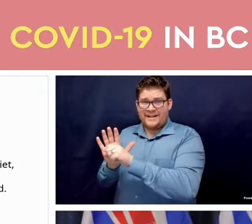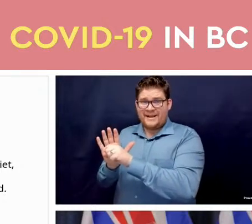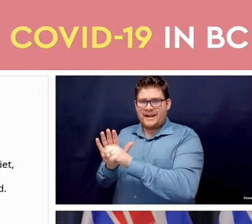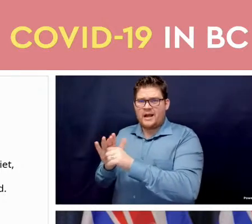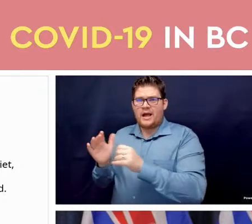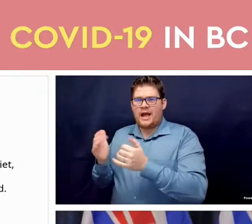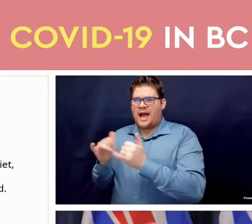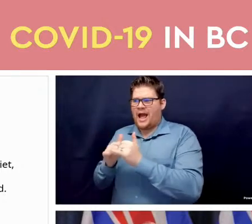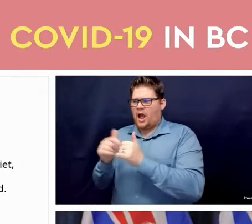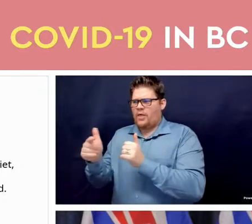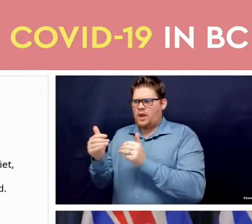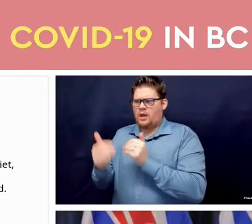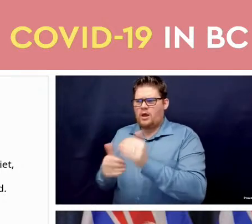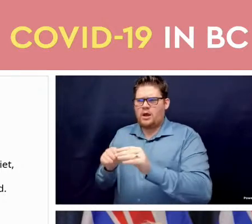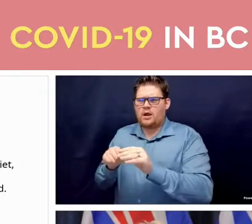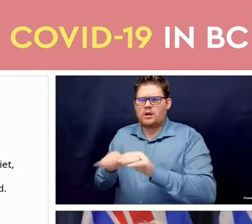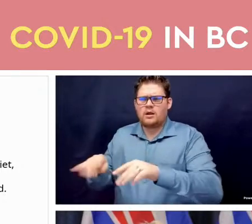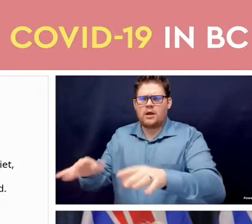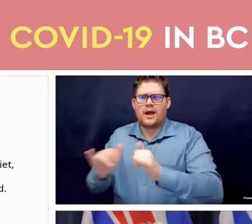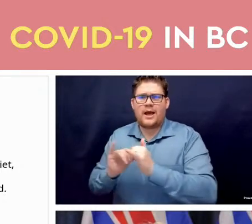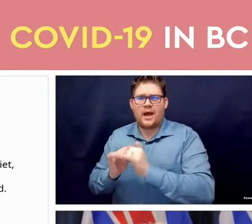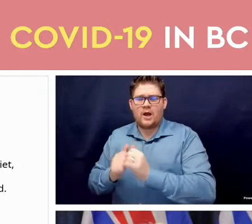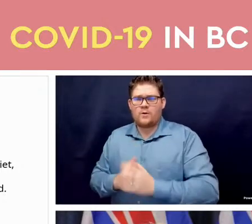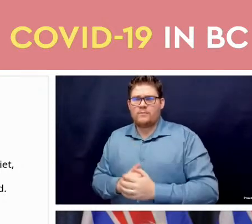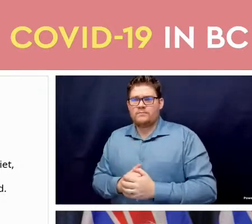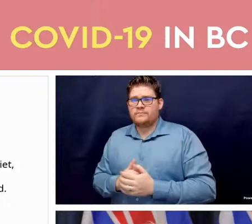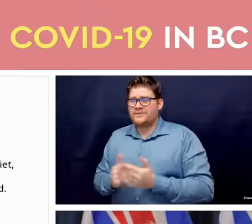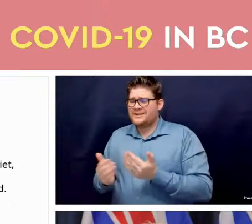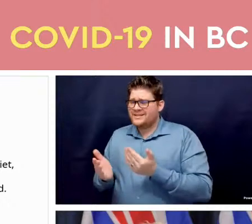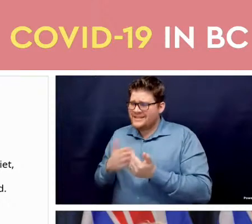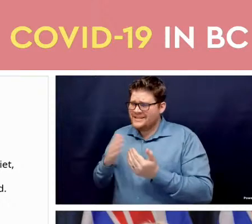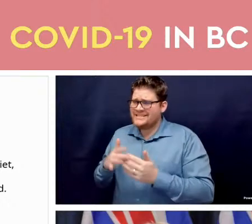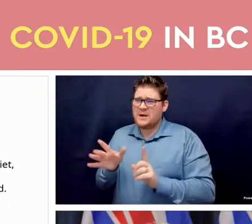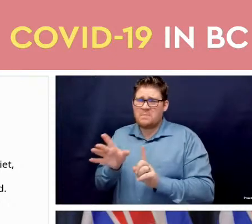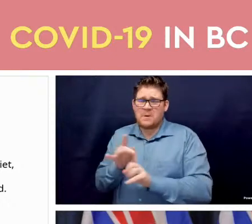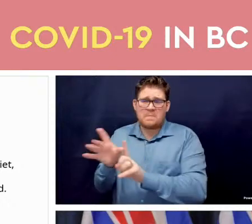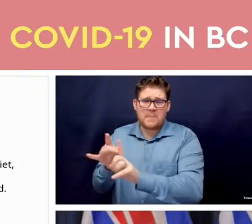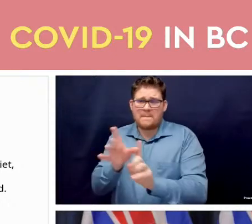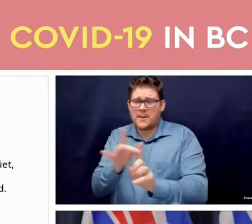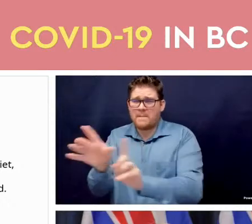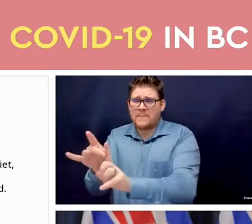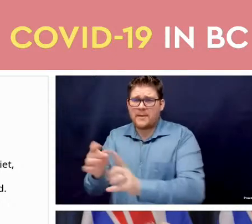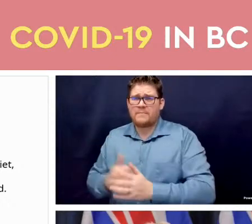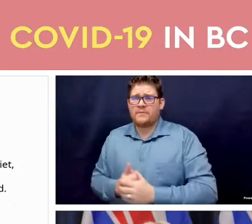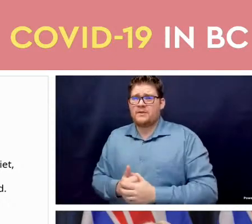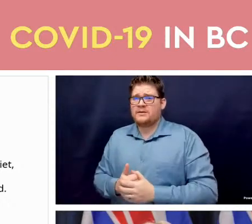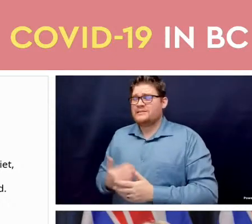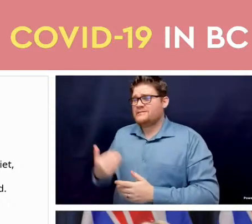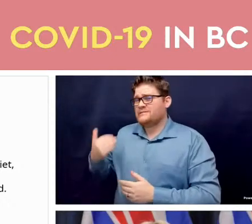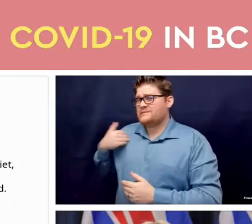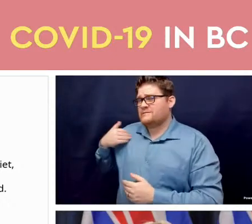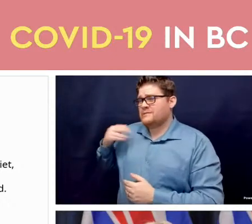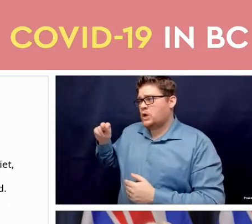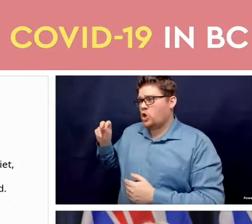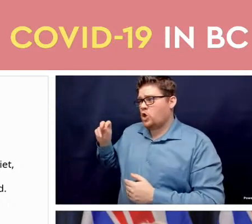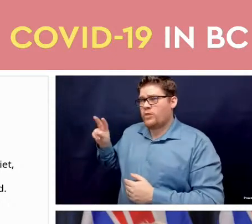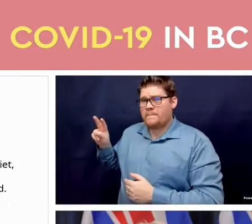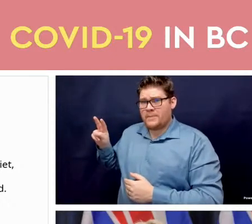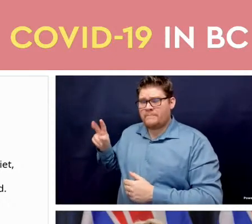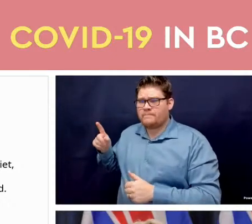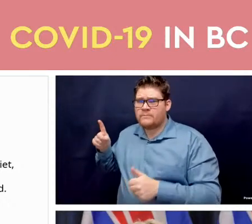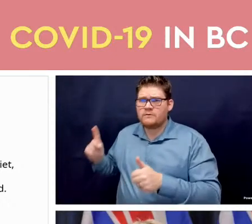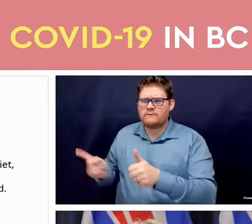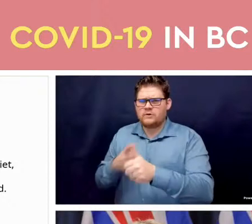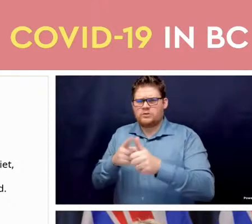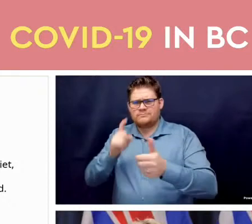when we were, December 18th is when we had our first Omicron, by that next week we were seeing it dramatically